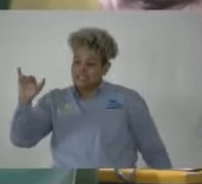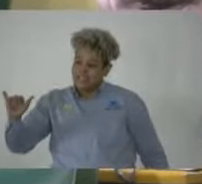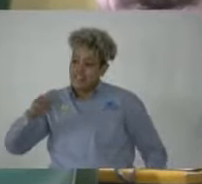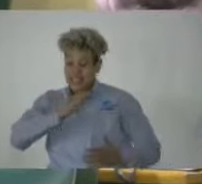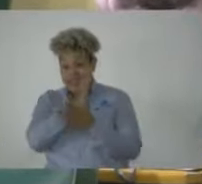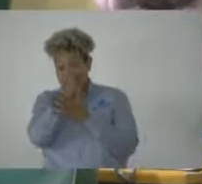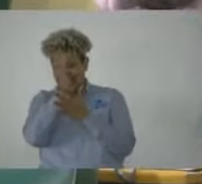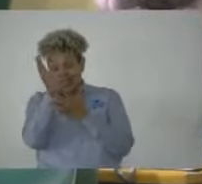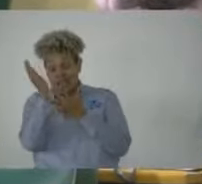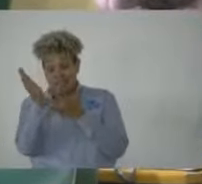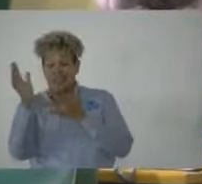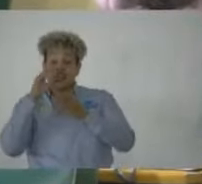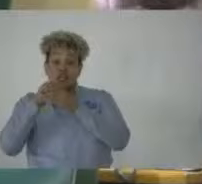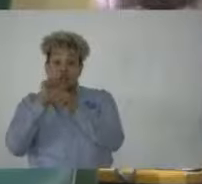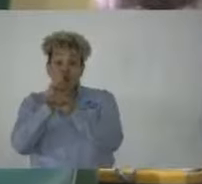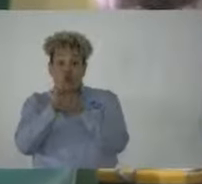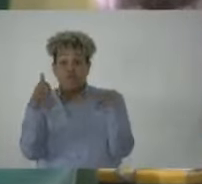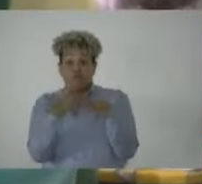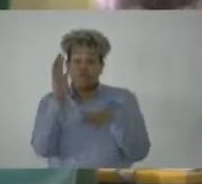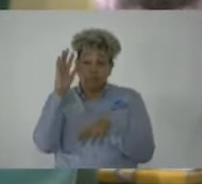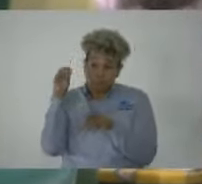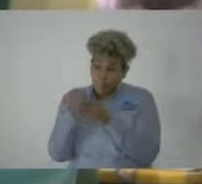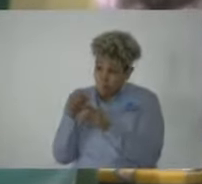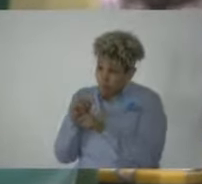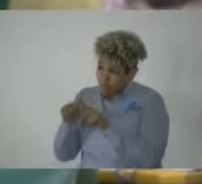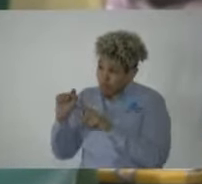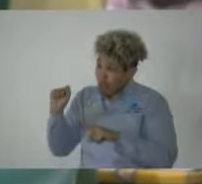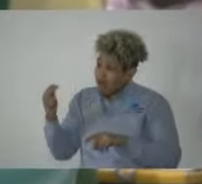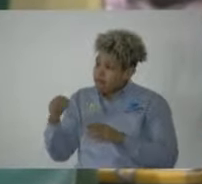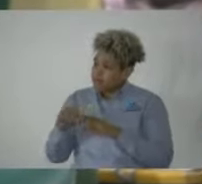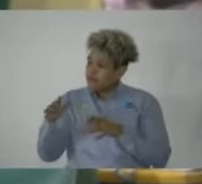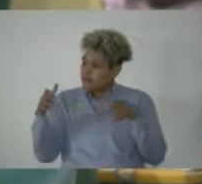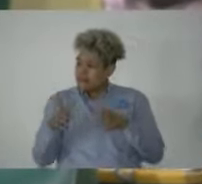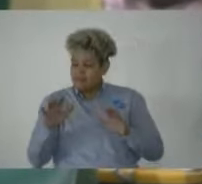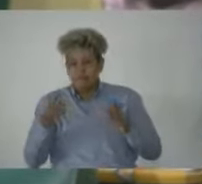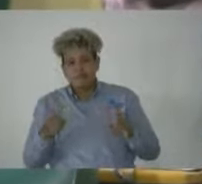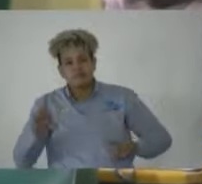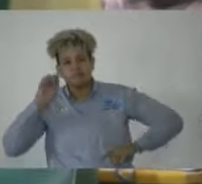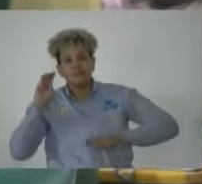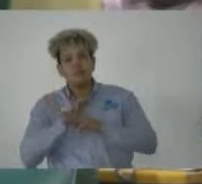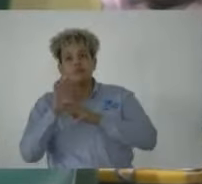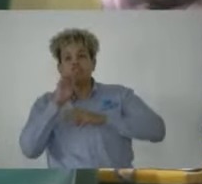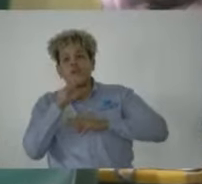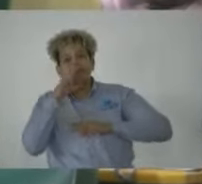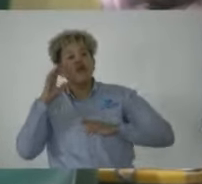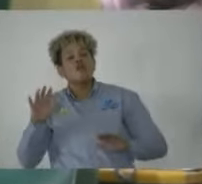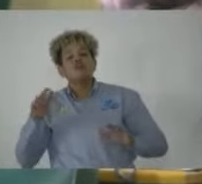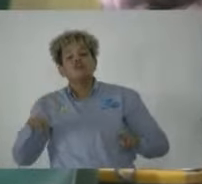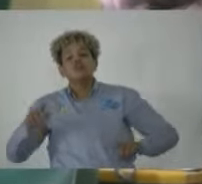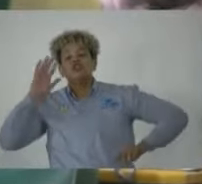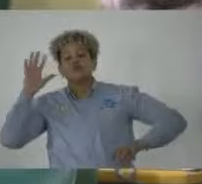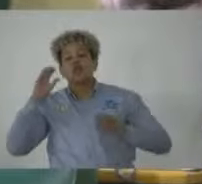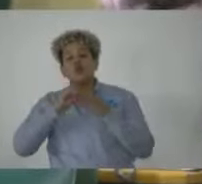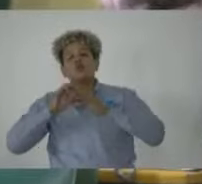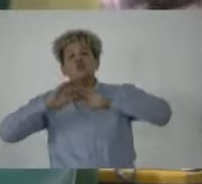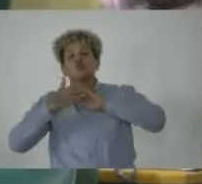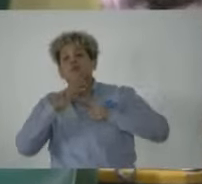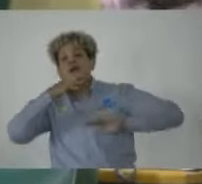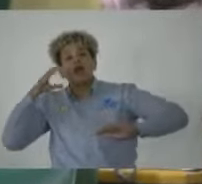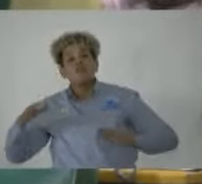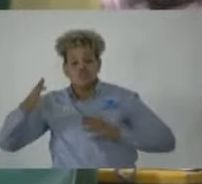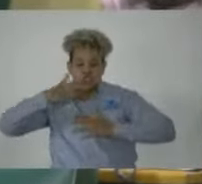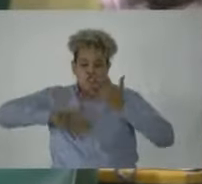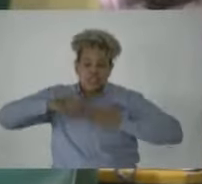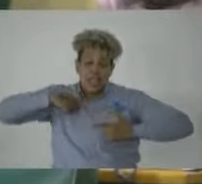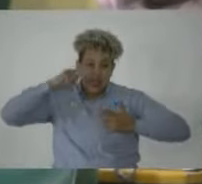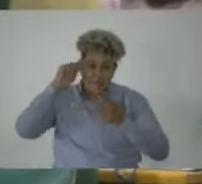of the parties to the working group will engage stakeholders in their sector. For the Ministry of Agriculture, this will include the Jamaica Agricultural Society,